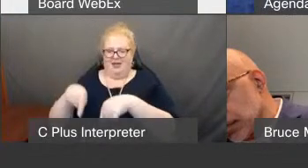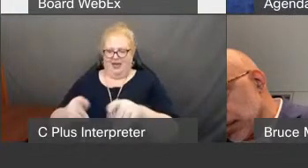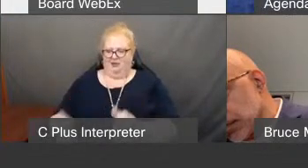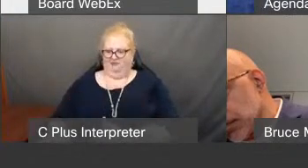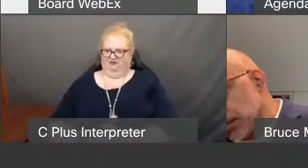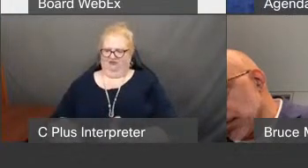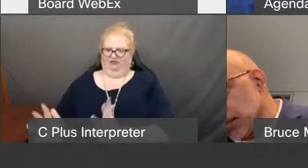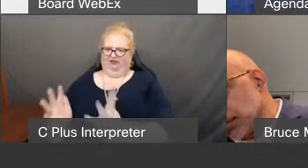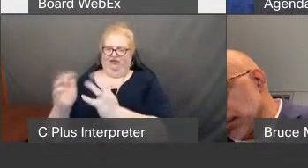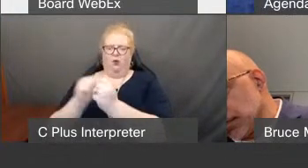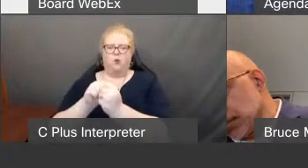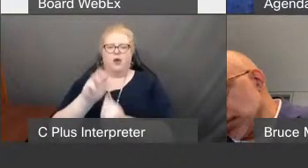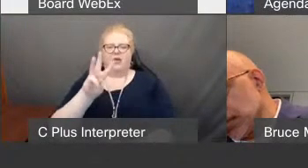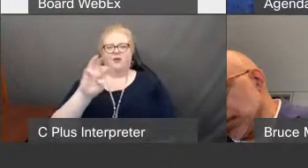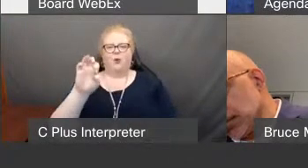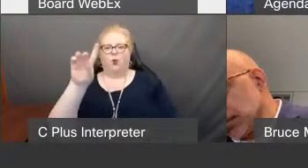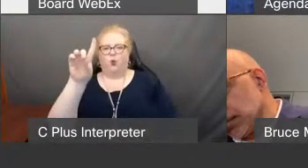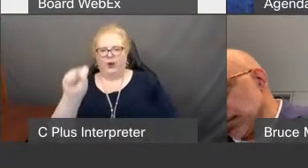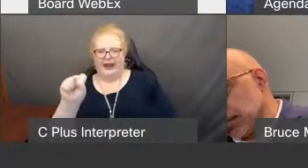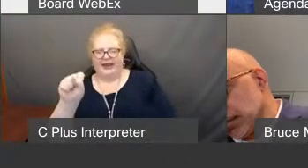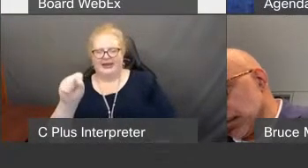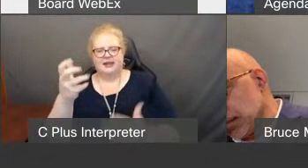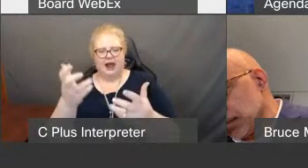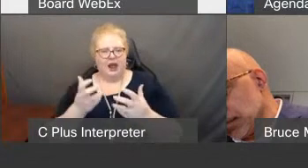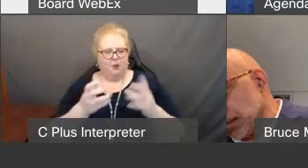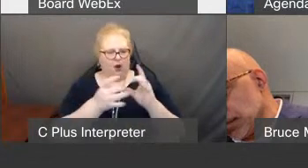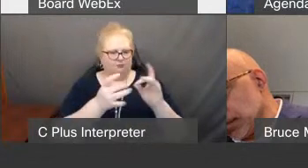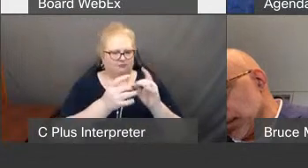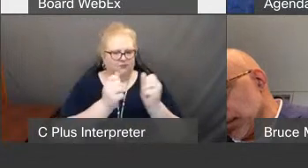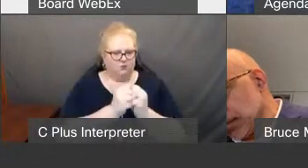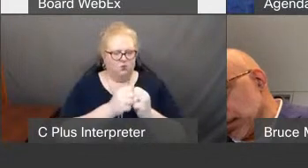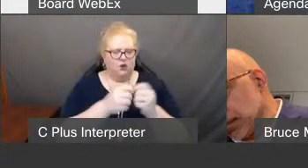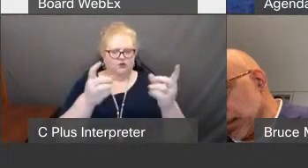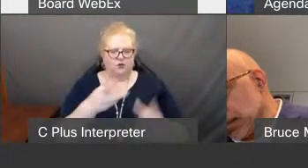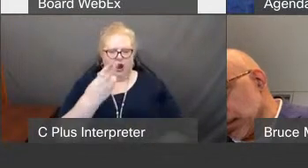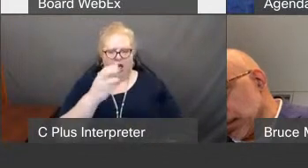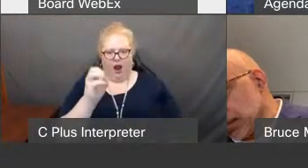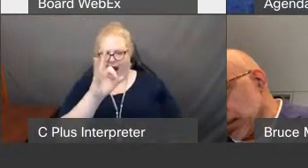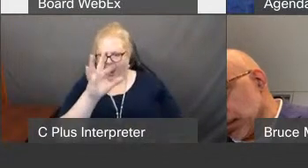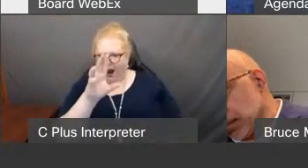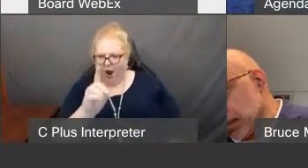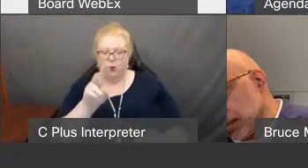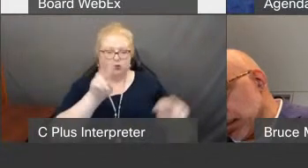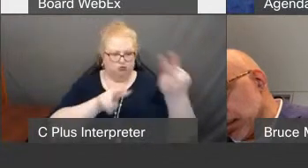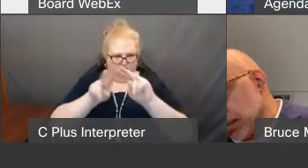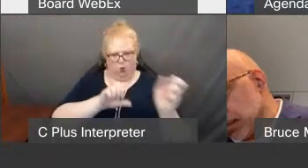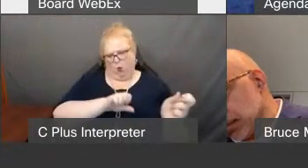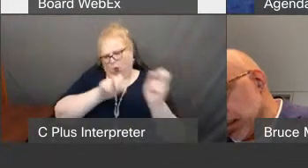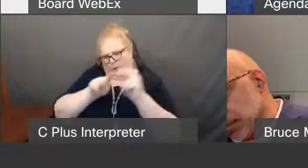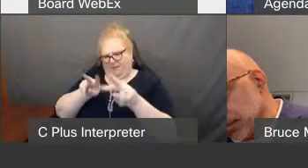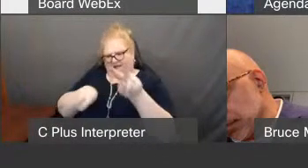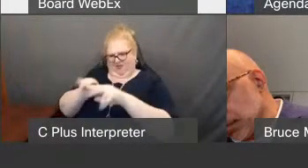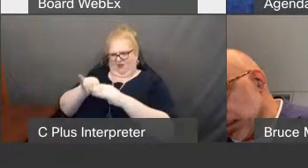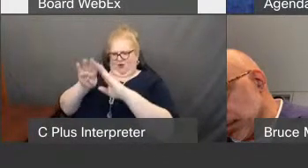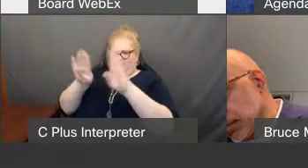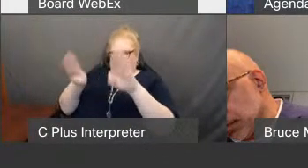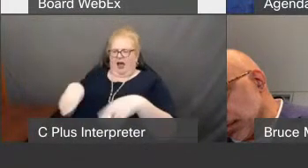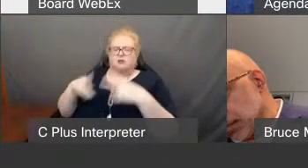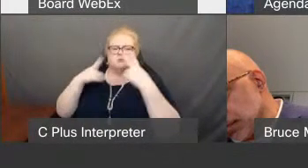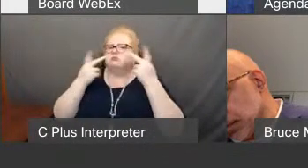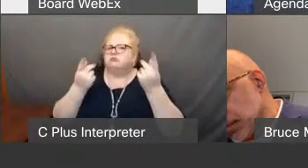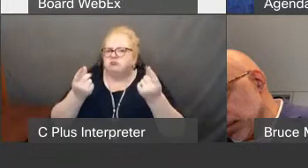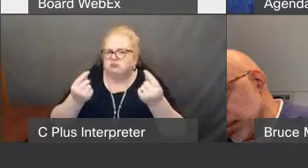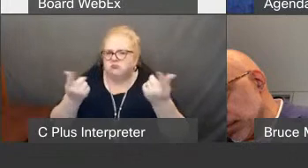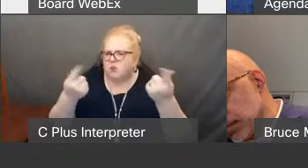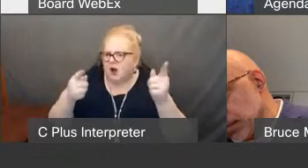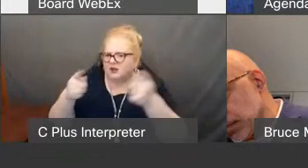I have been meaning to get with Director Howard to set up a tour to go back over there and look at those housings and see what's going on, because